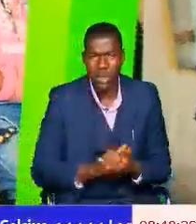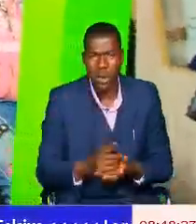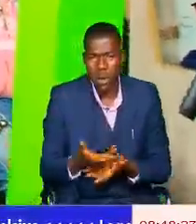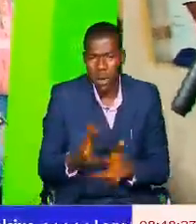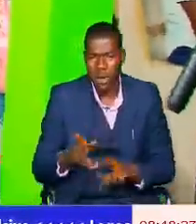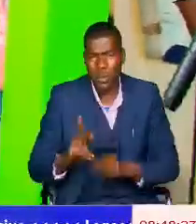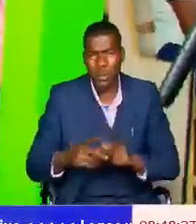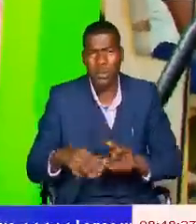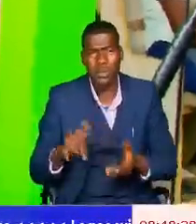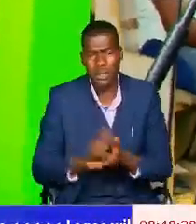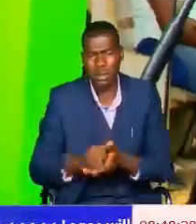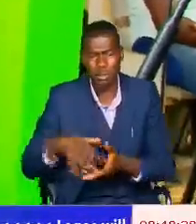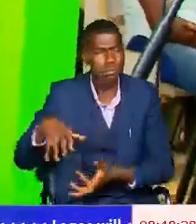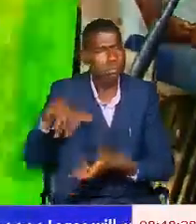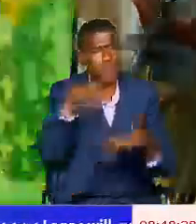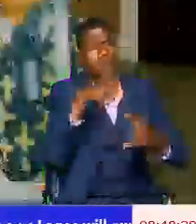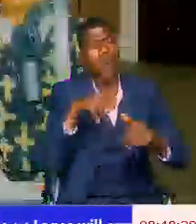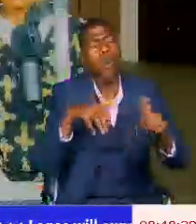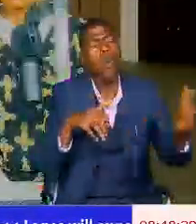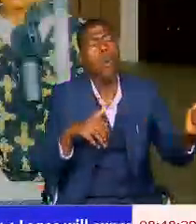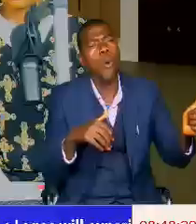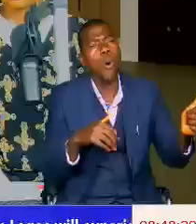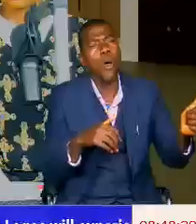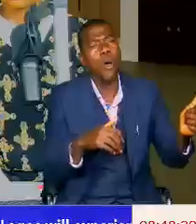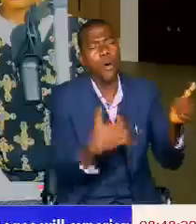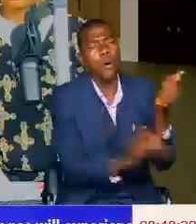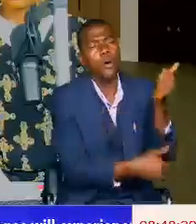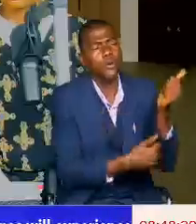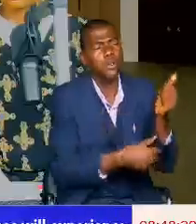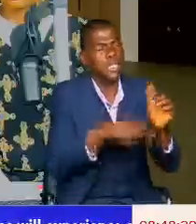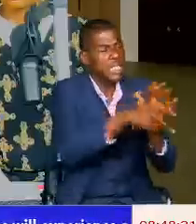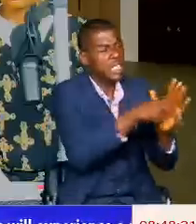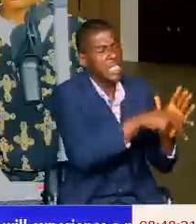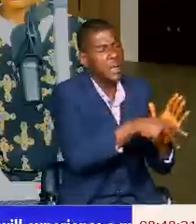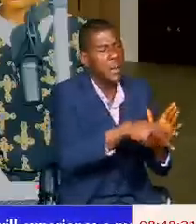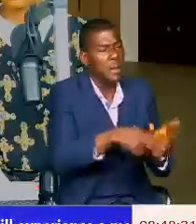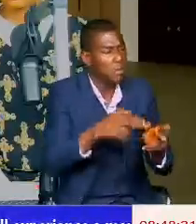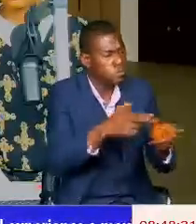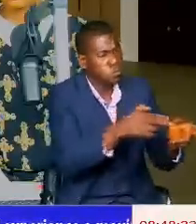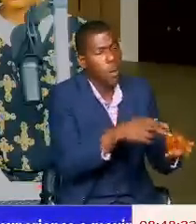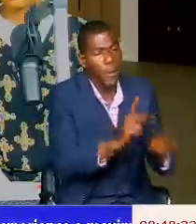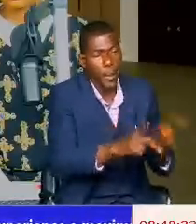when they carry go all this country, they go kick people. When they come back, then they mad.